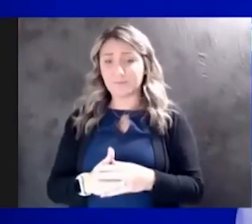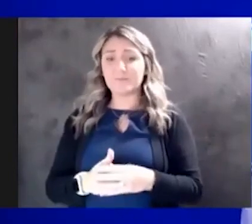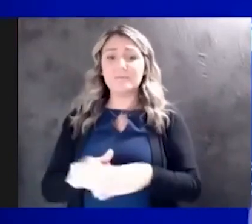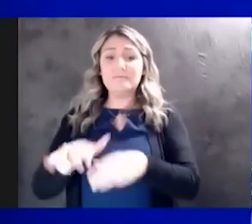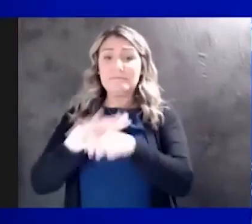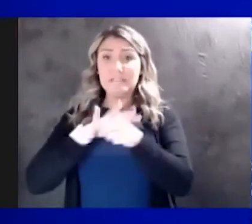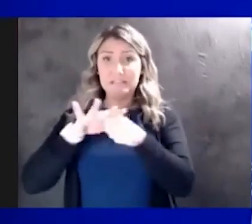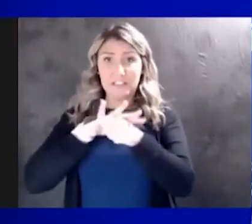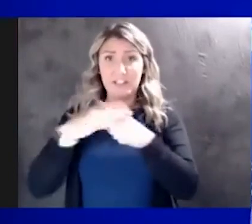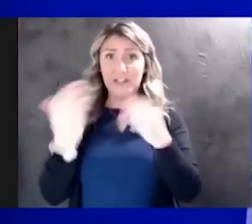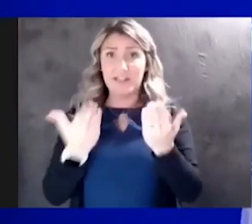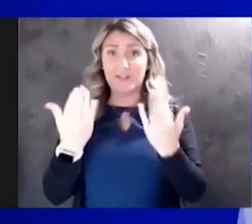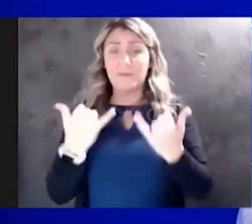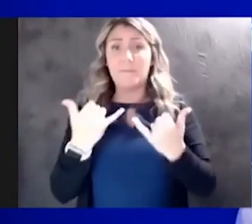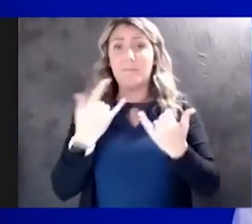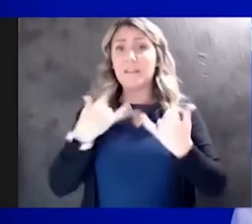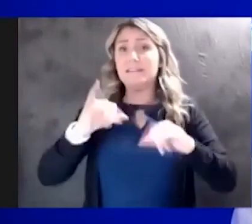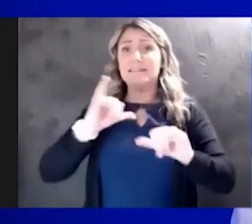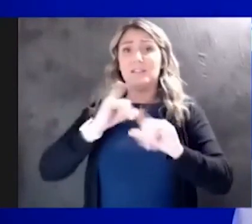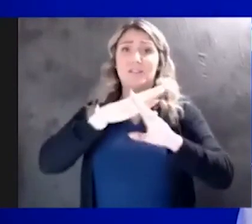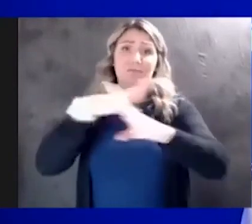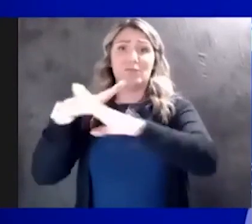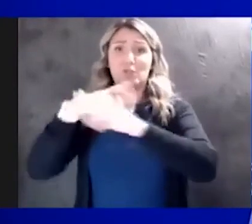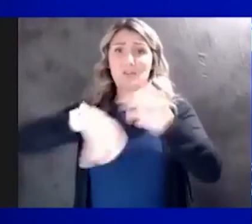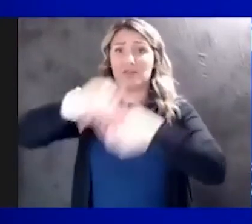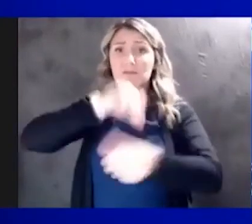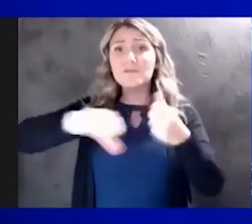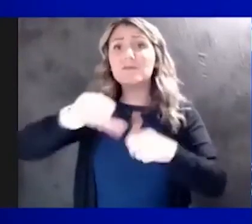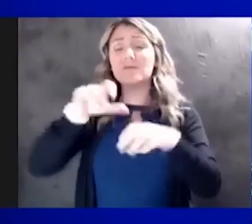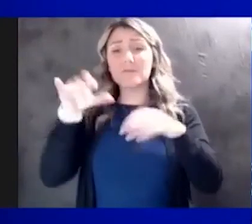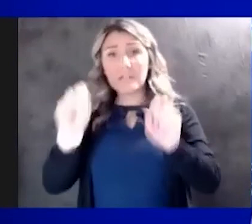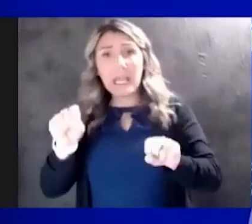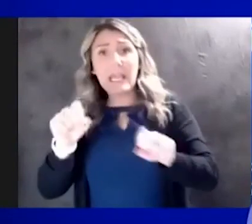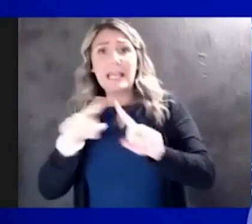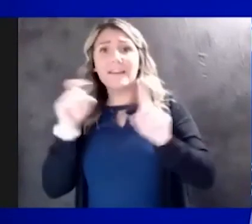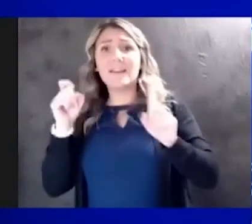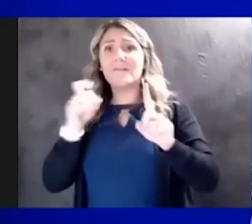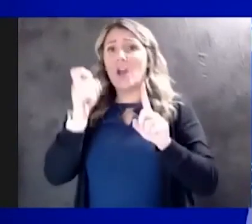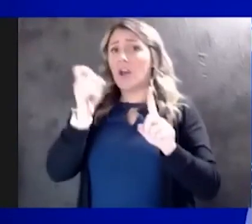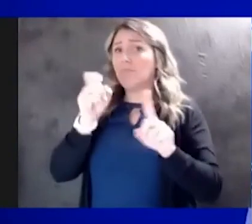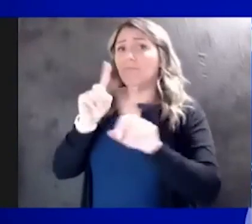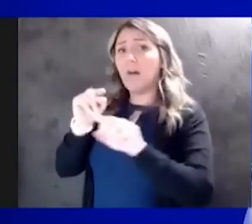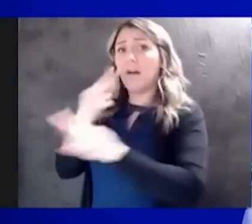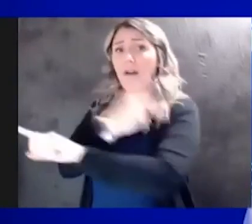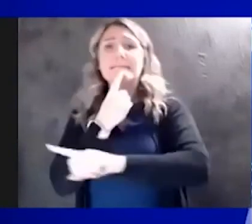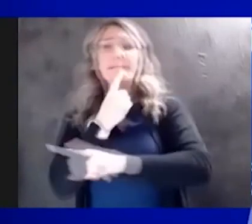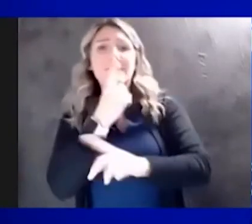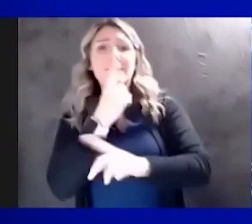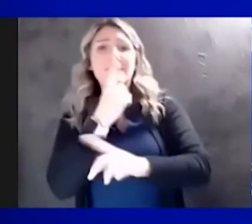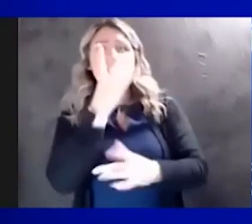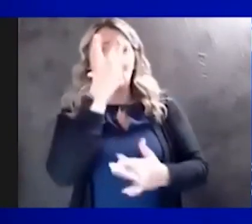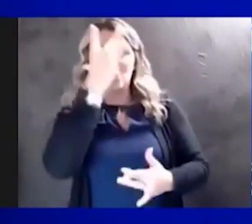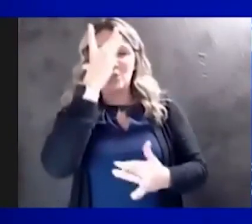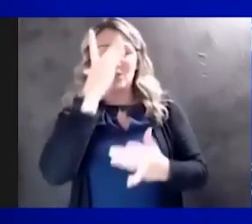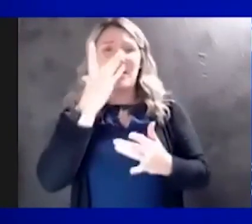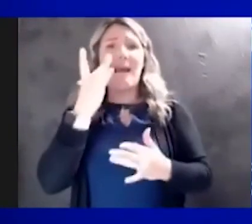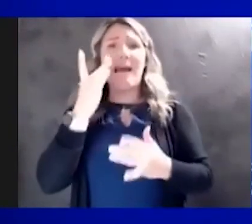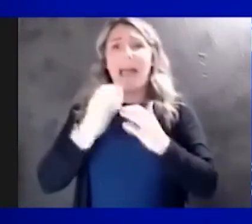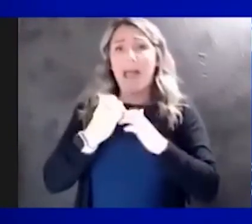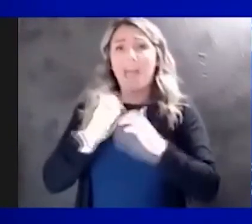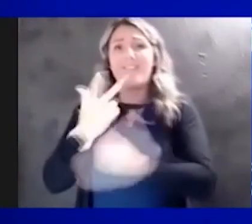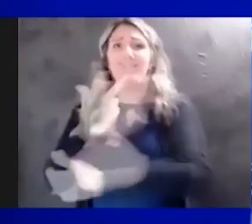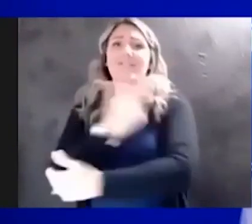can still protect each other from hospitalization, severe disease by getting vaccination. The vaccinations are